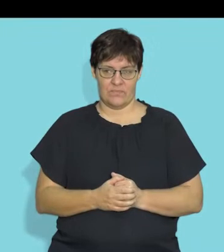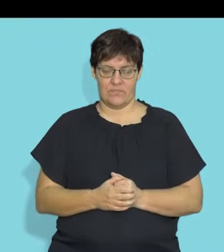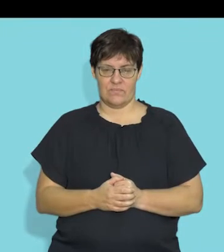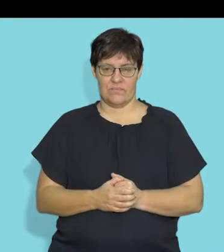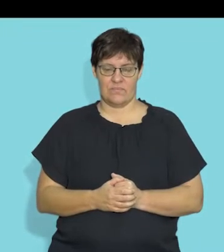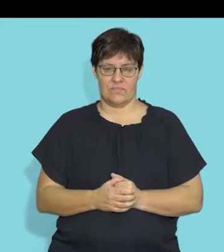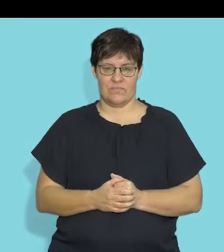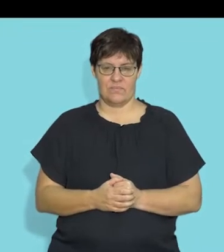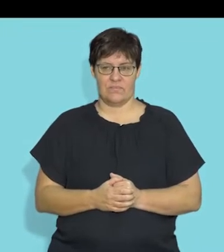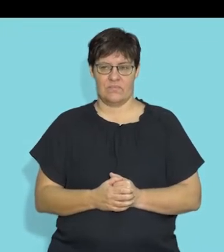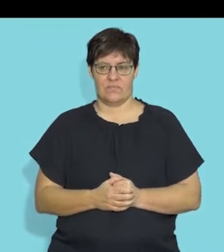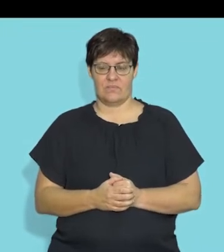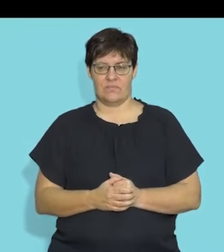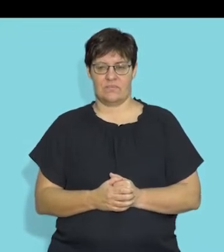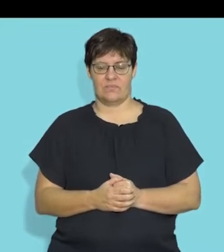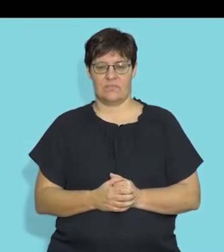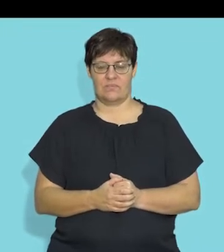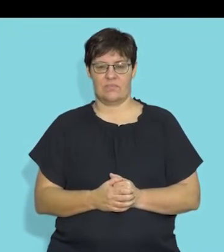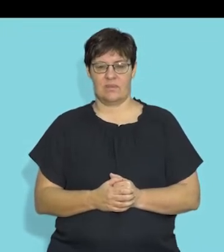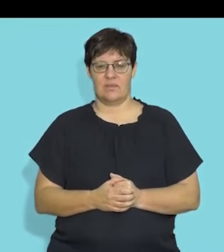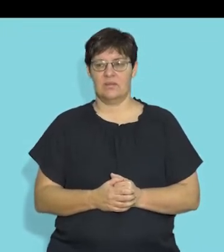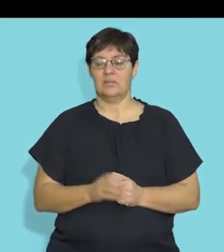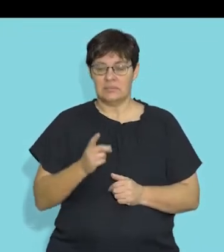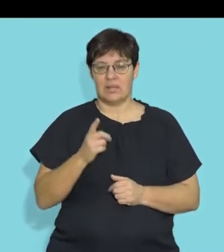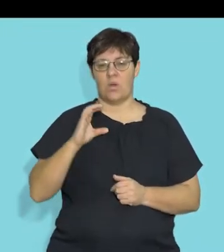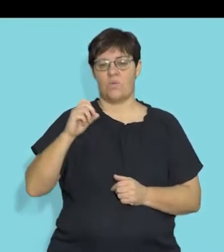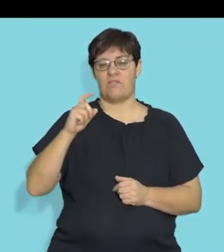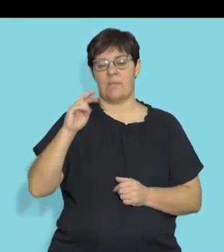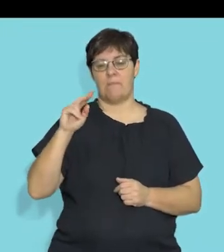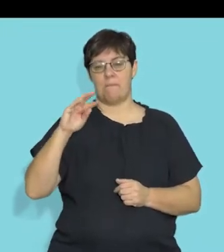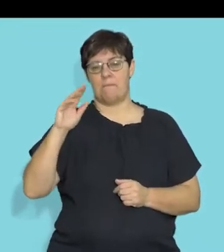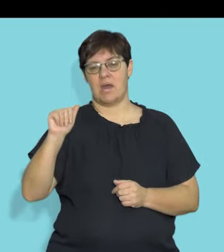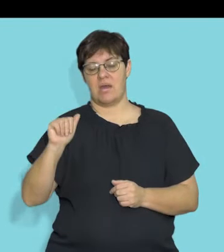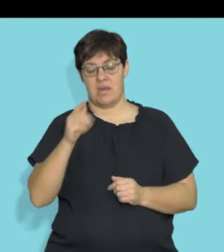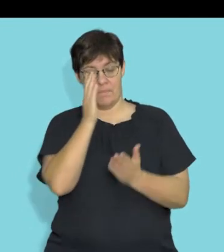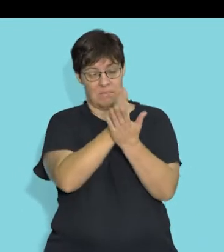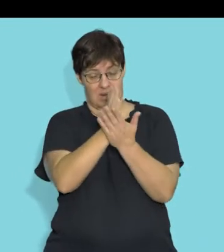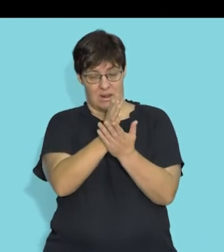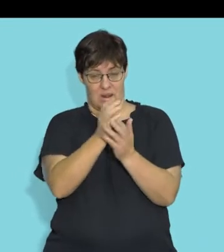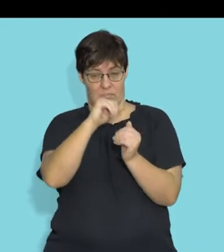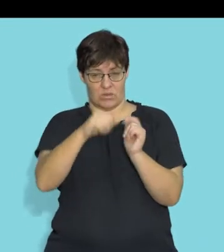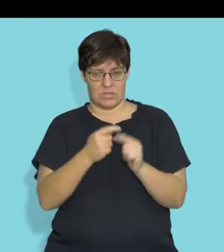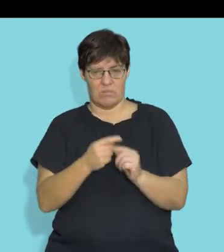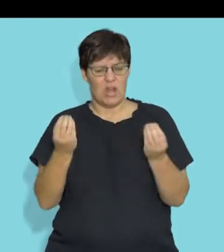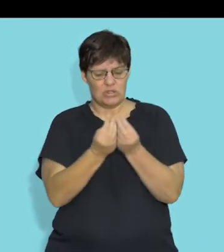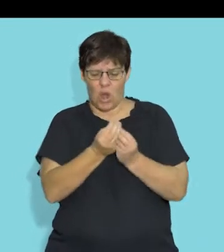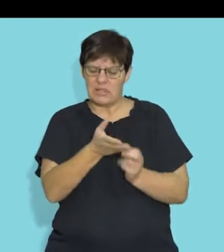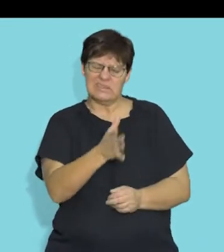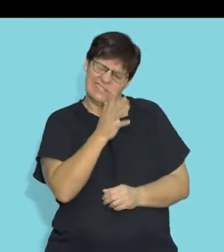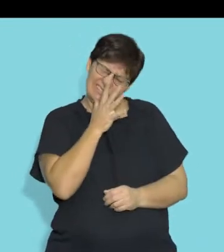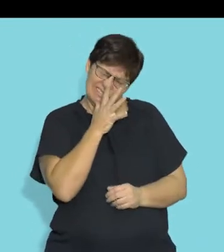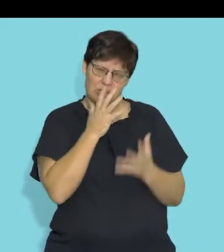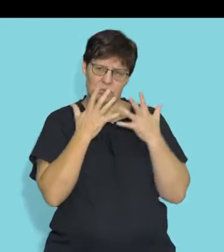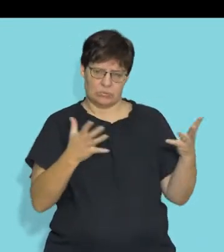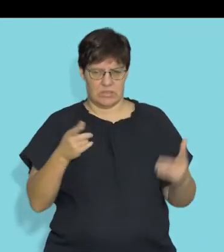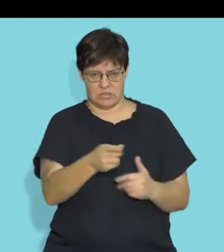Right? Remember, we're still busy with the Kofivamba branch. We're holding too much of stock. Let's look at it. Here's my stock